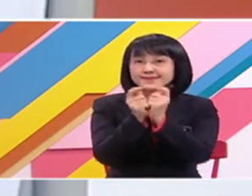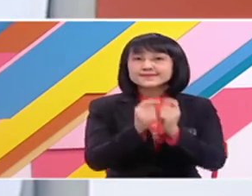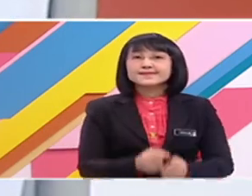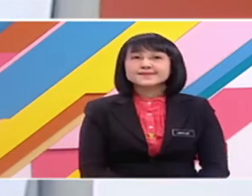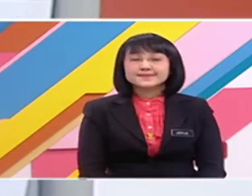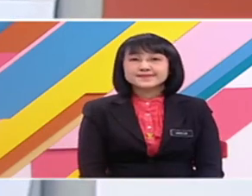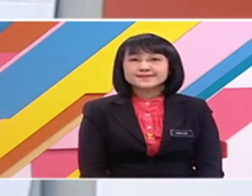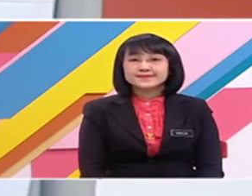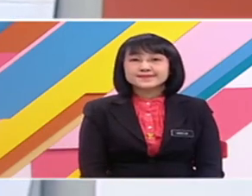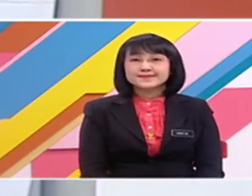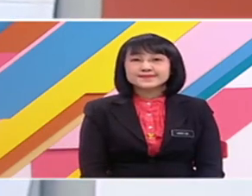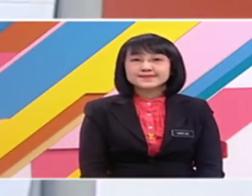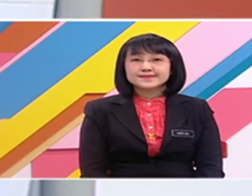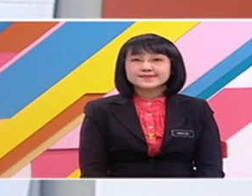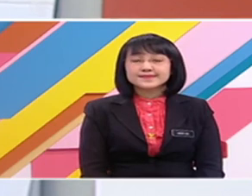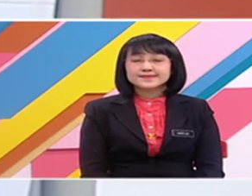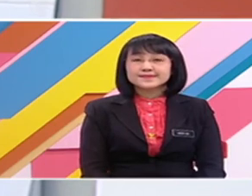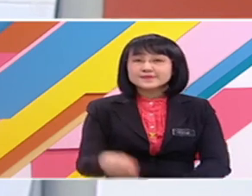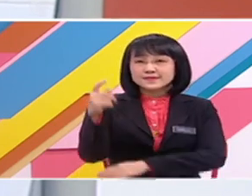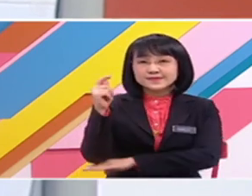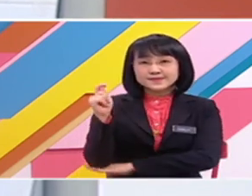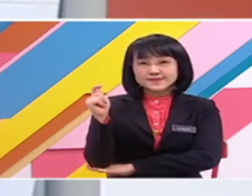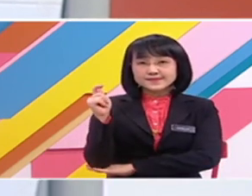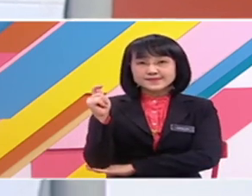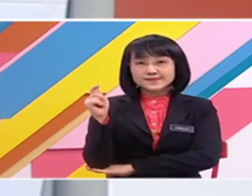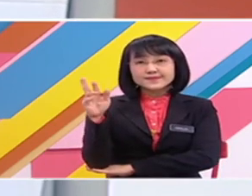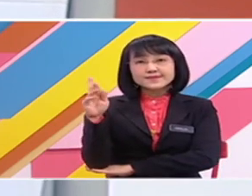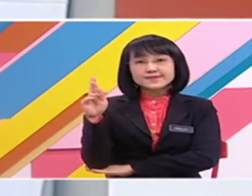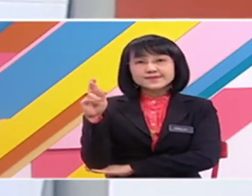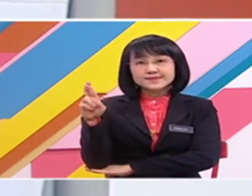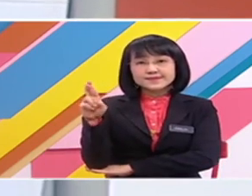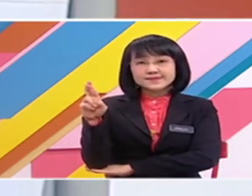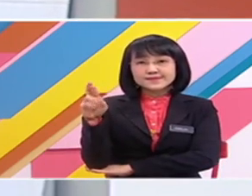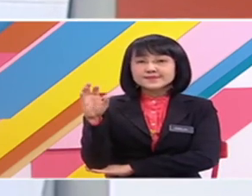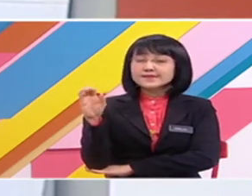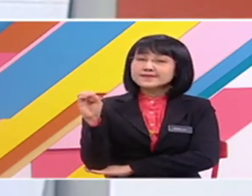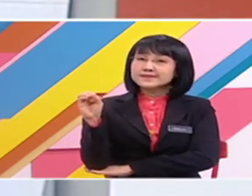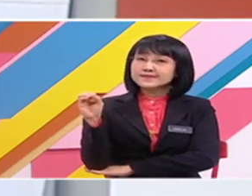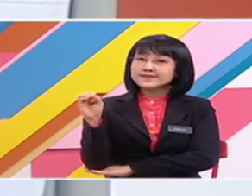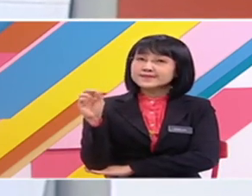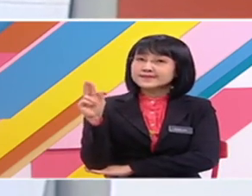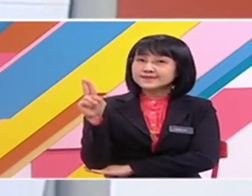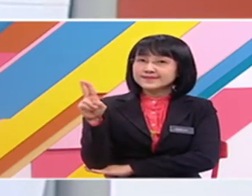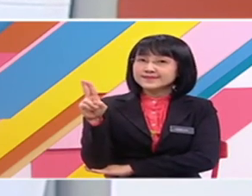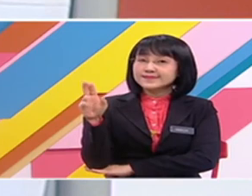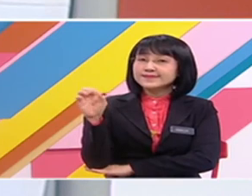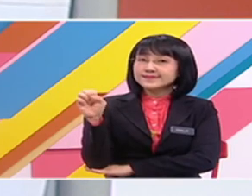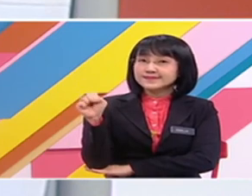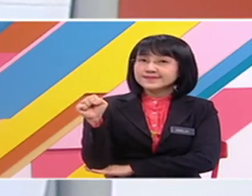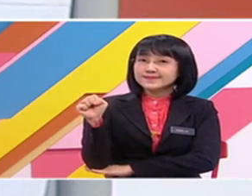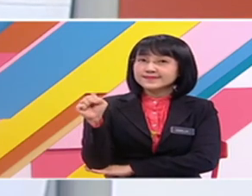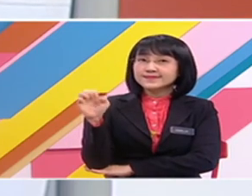Okay. The trousers is T-R-O-U-S.